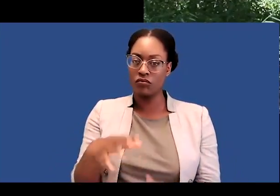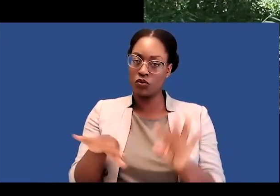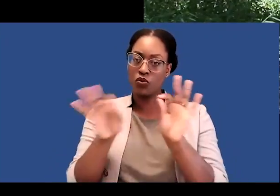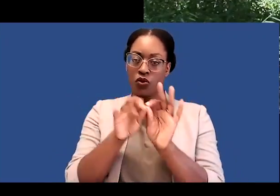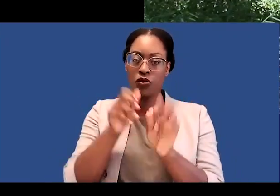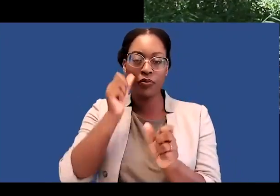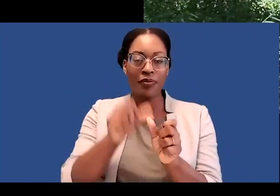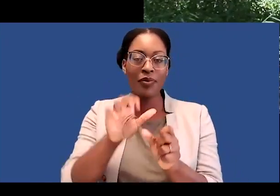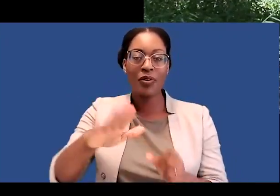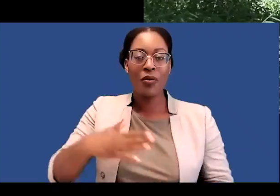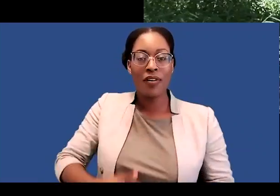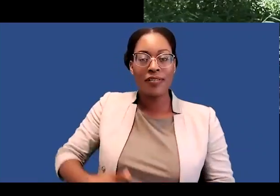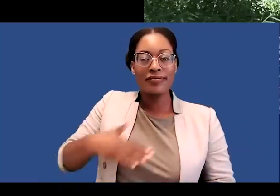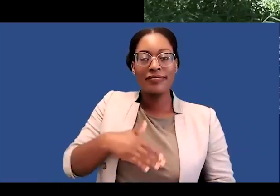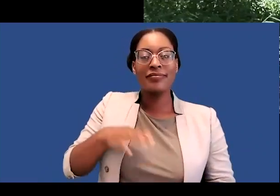into the belly,